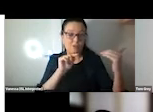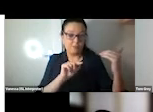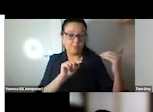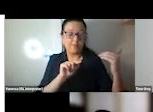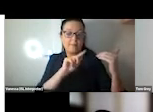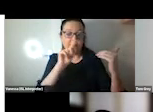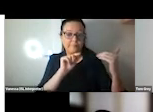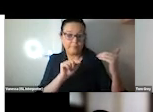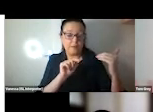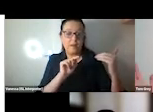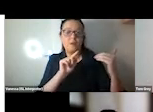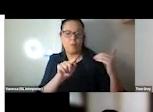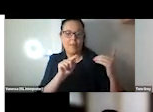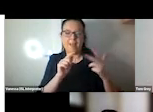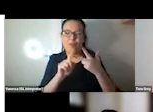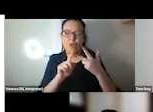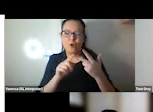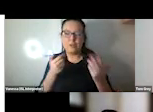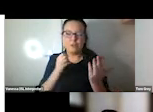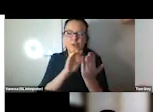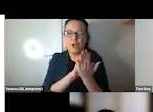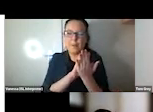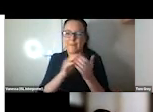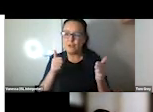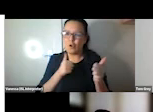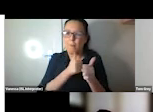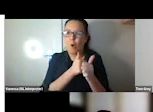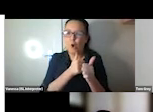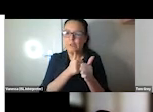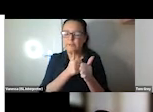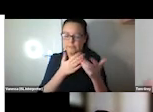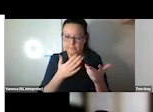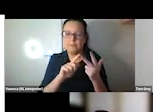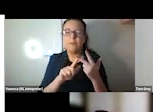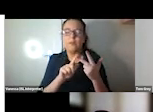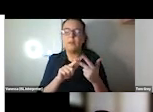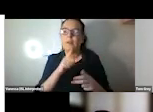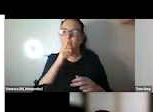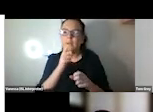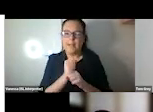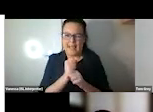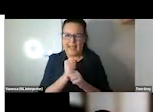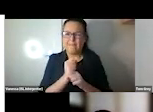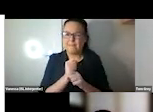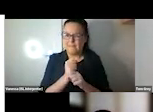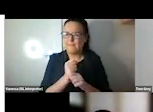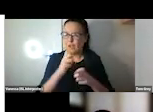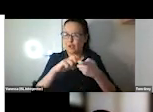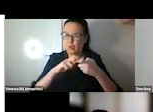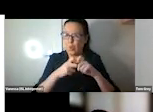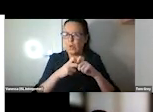and a supporting document as part of the standard suite. And in this document, you'll find a number of templates and tools, such as the one I've